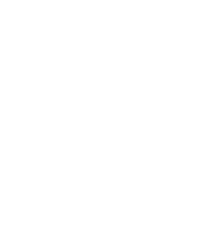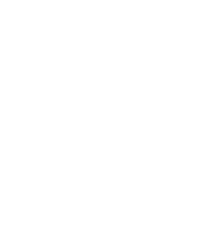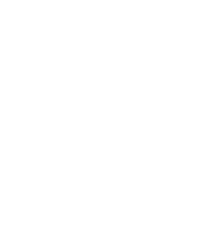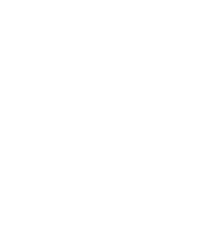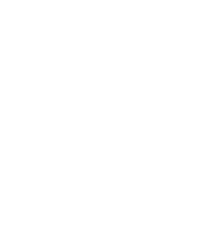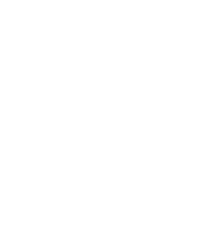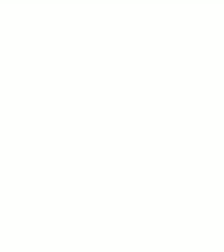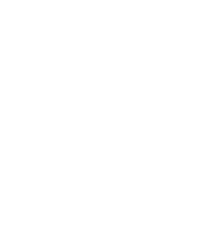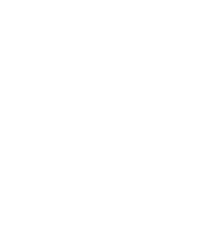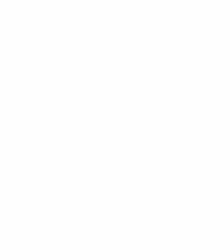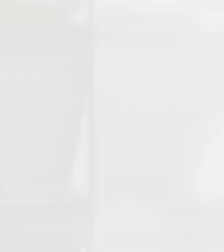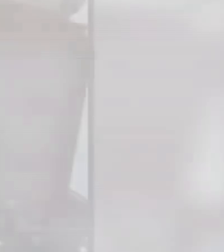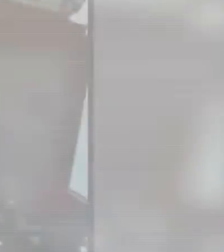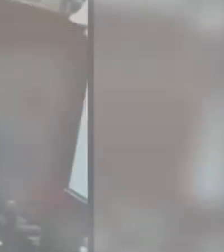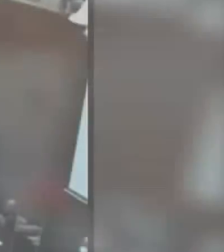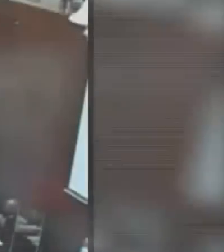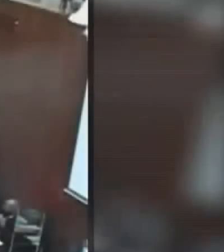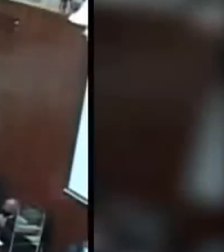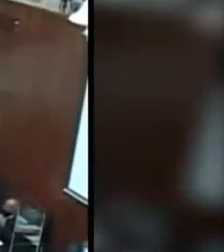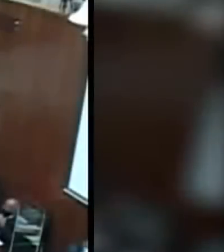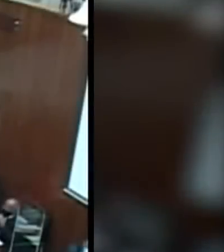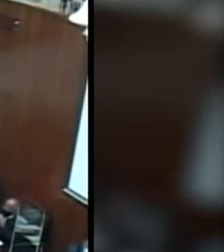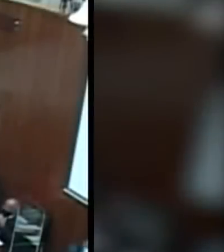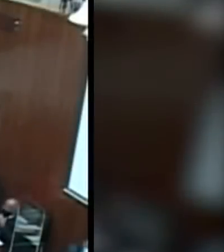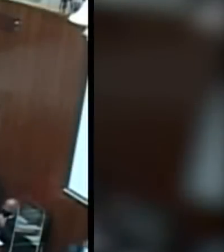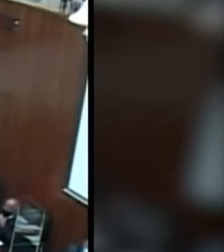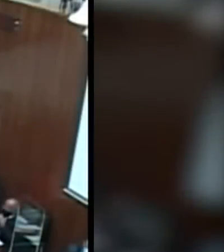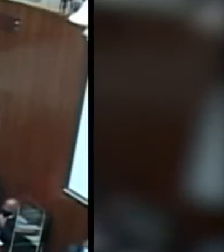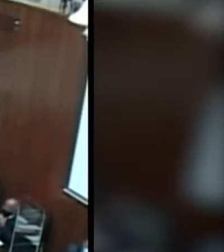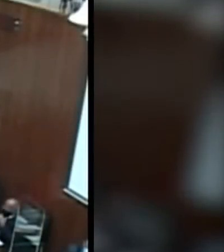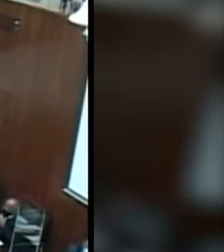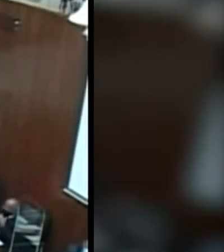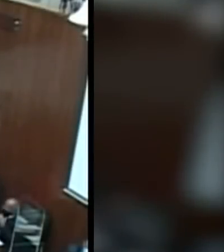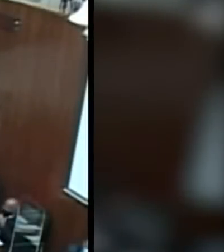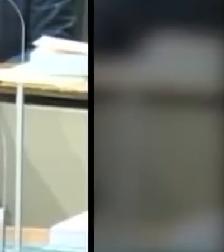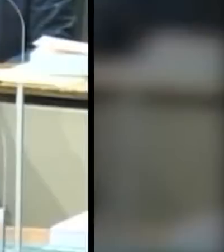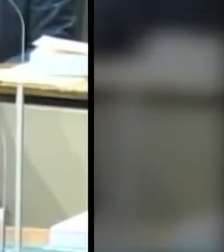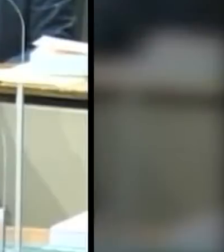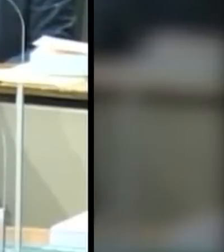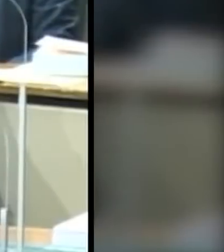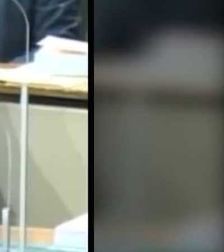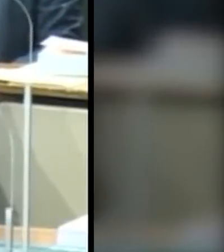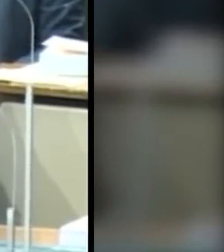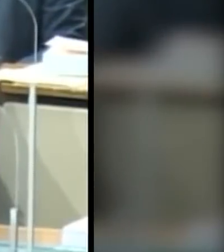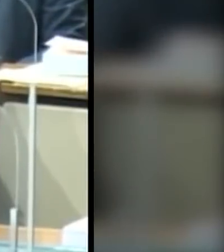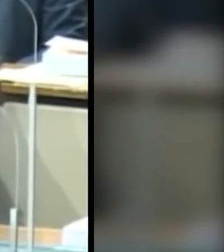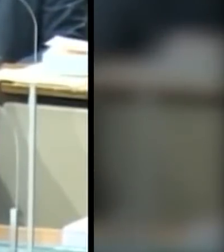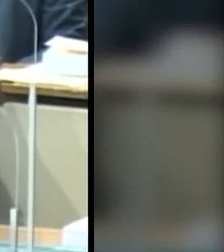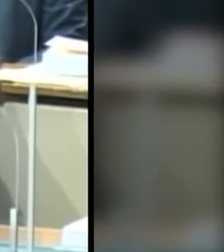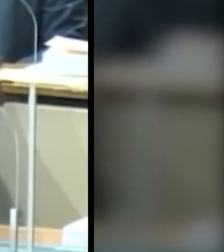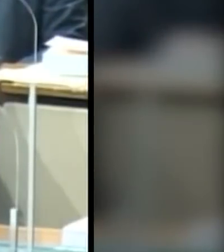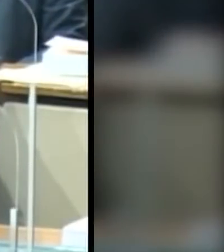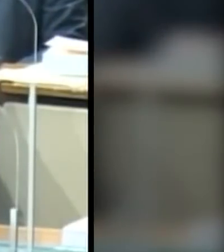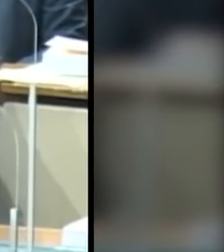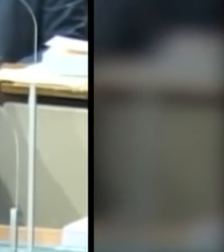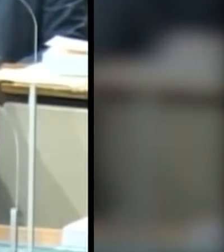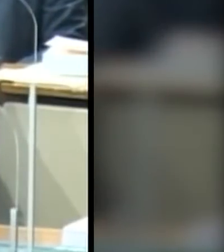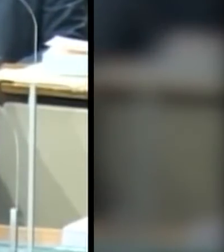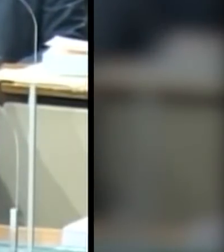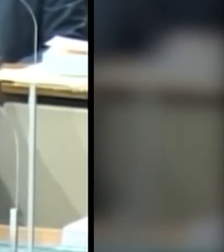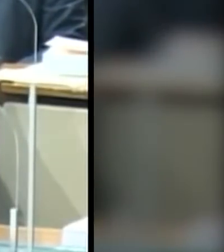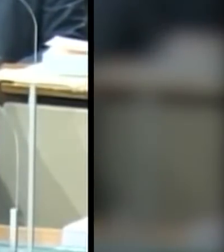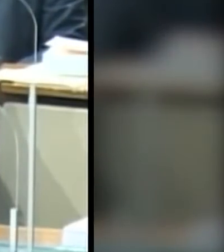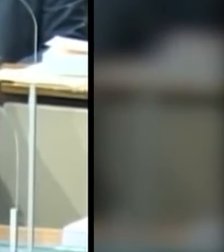2020 in December 2020, which made provisions for a voluntary NIDS. I table a bill shortly entitled the